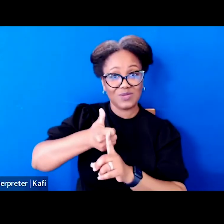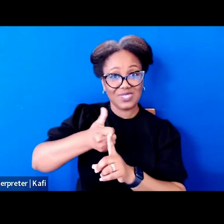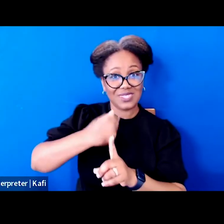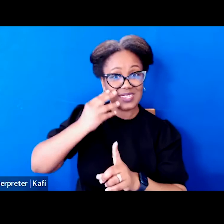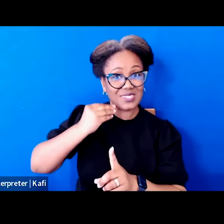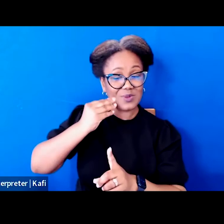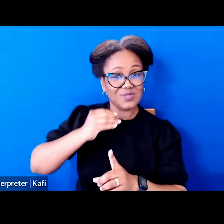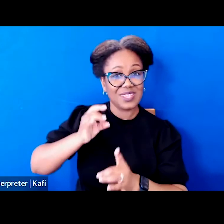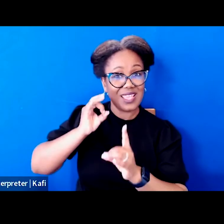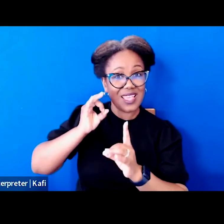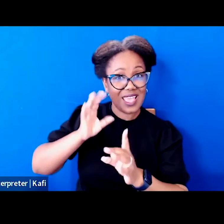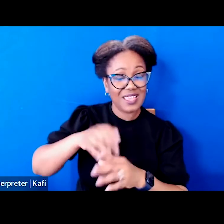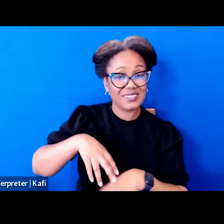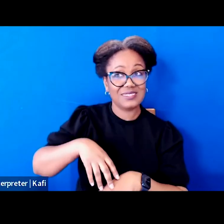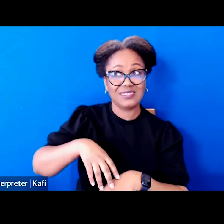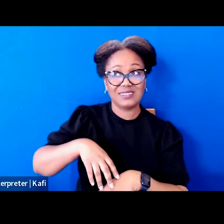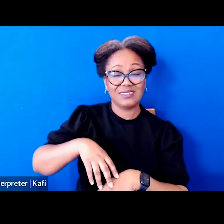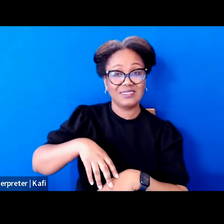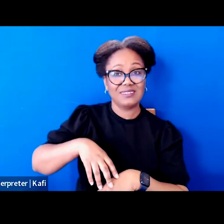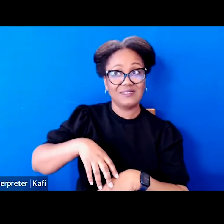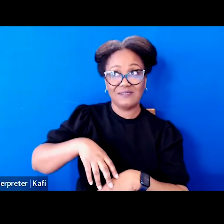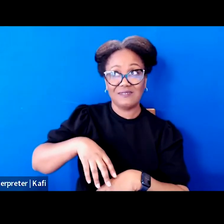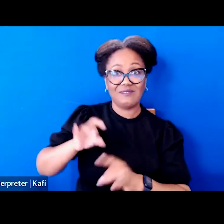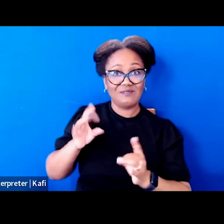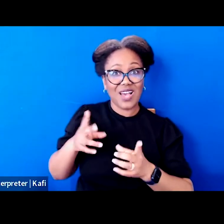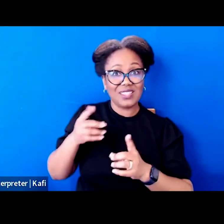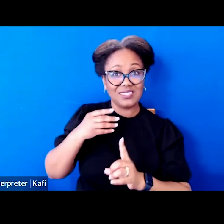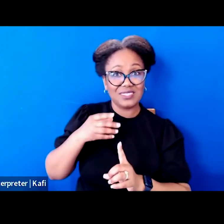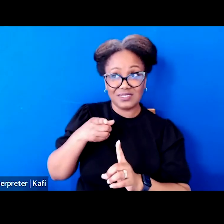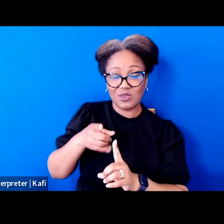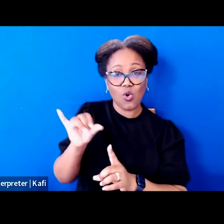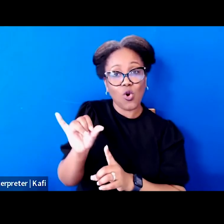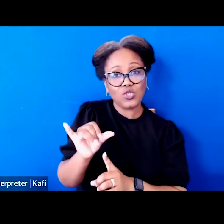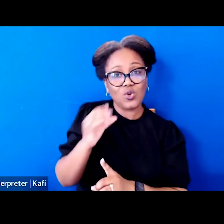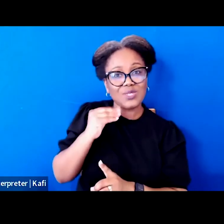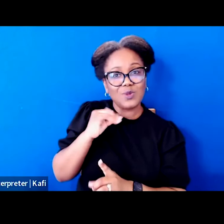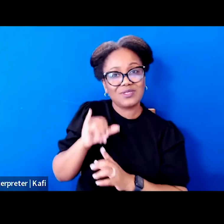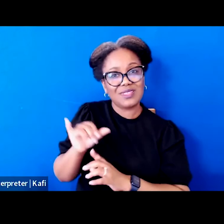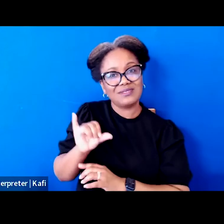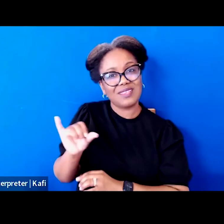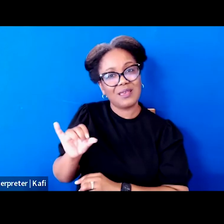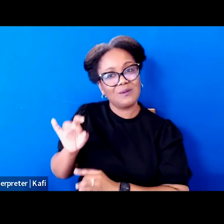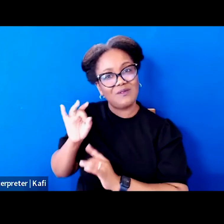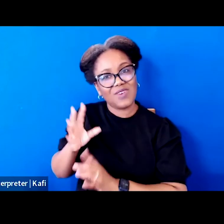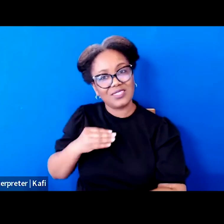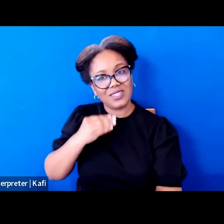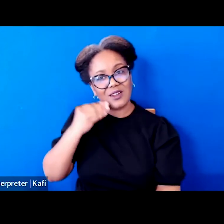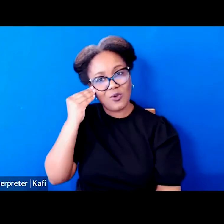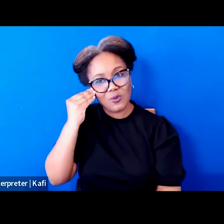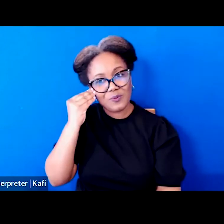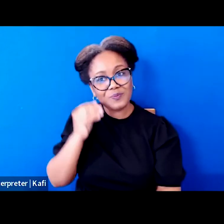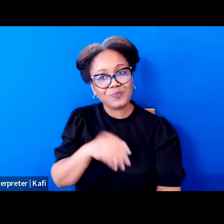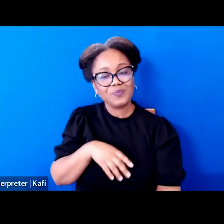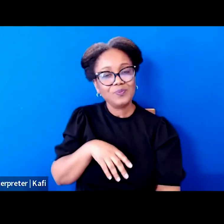and have historically experienced violence across here and overseas. Up to about 80% of us have experienced GBV